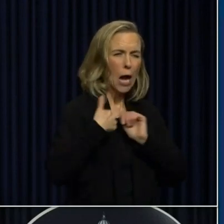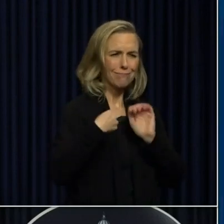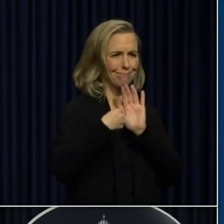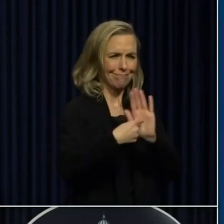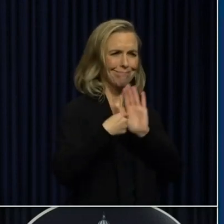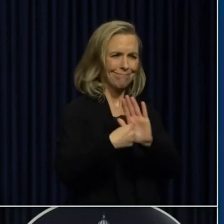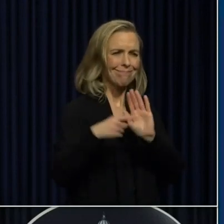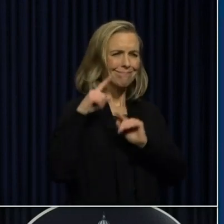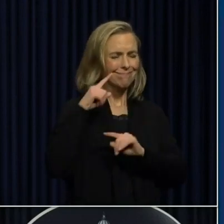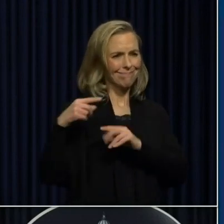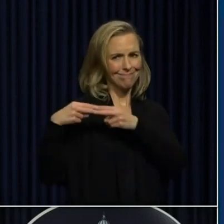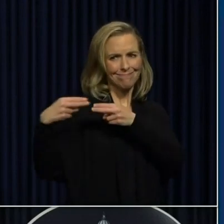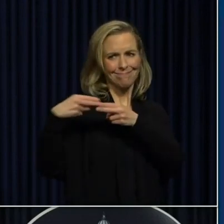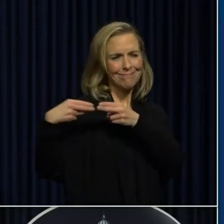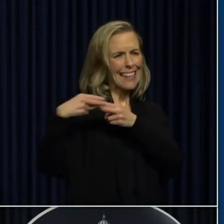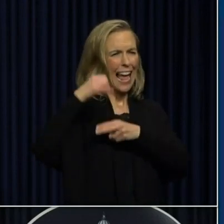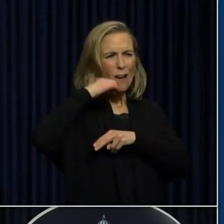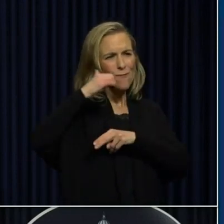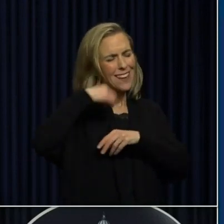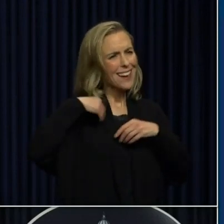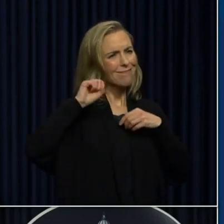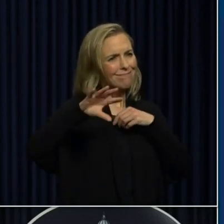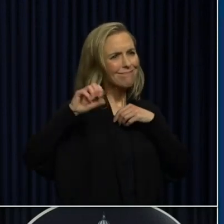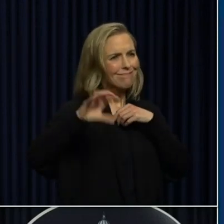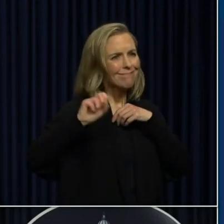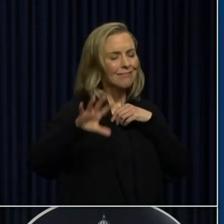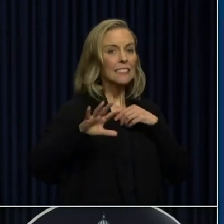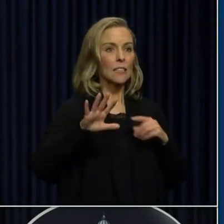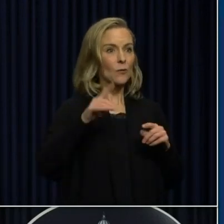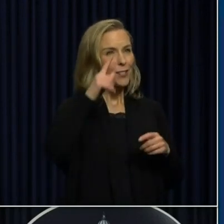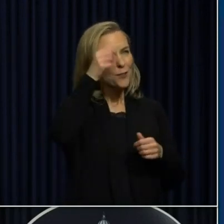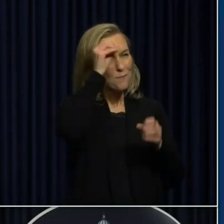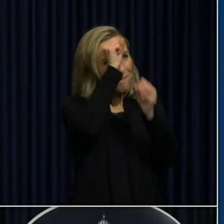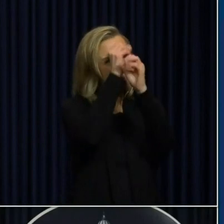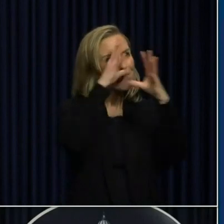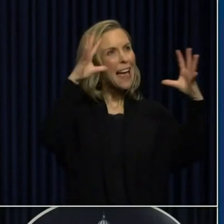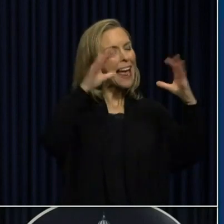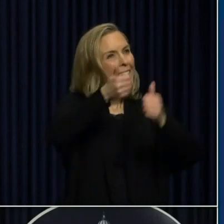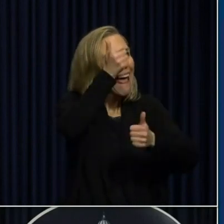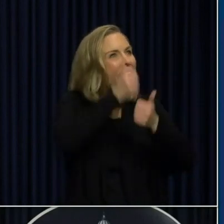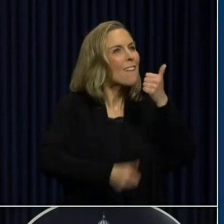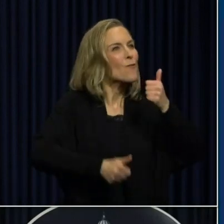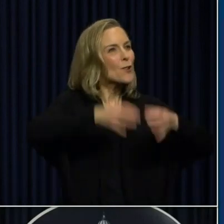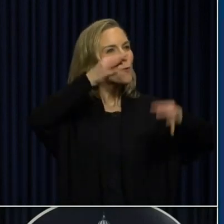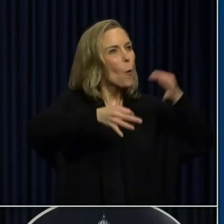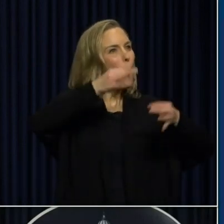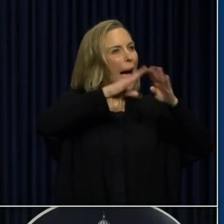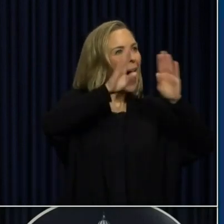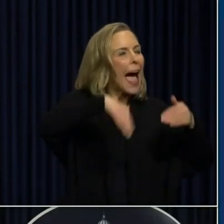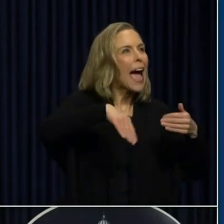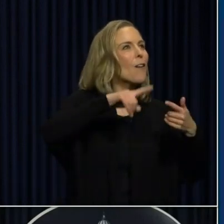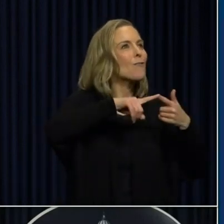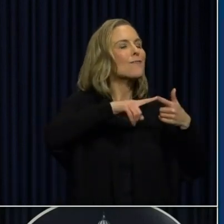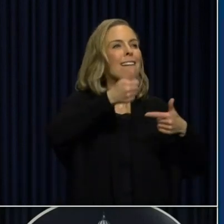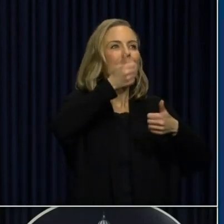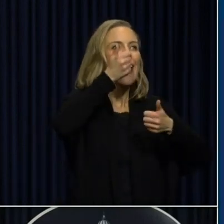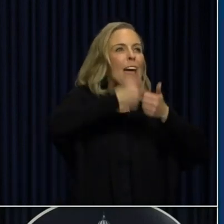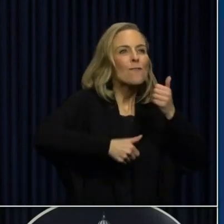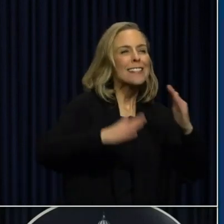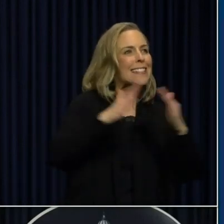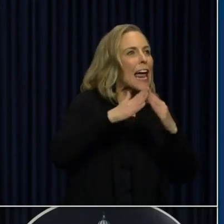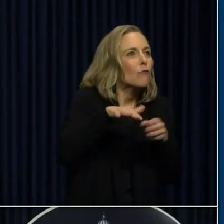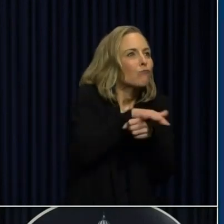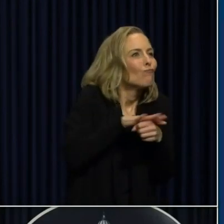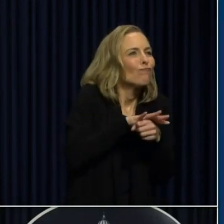day. Do you ever remember every courthouse, every downtown, every area of Kentucky being